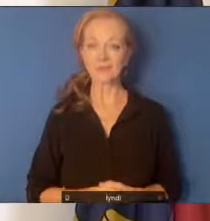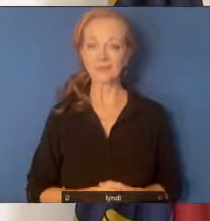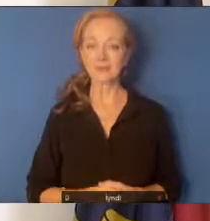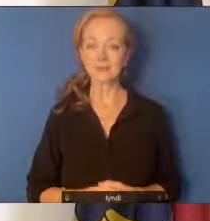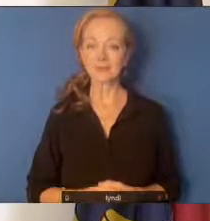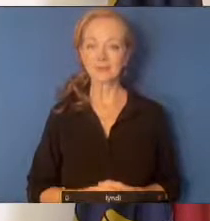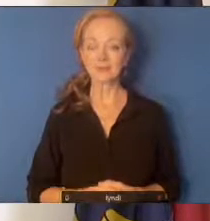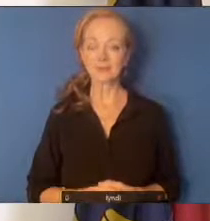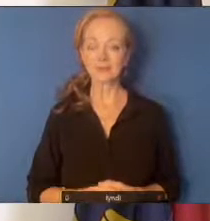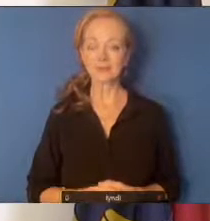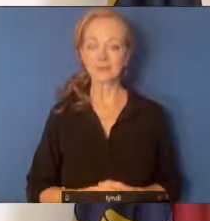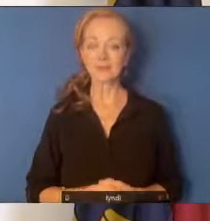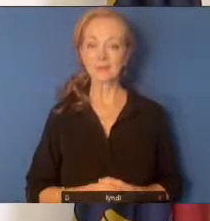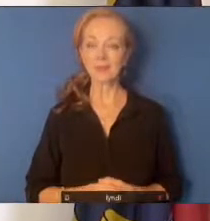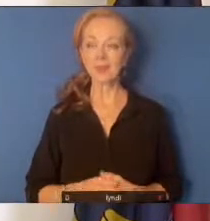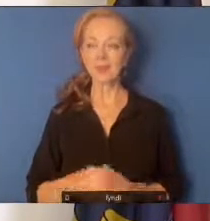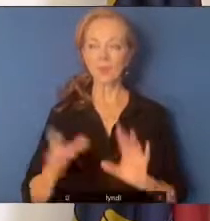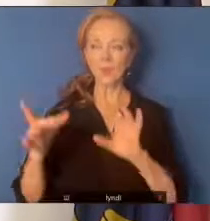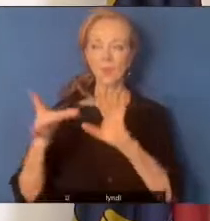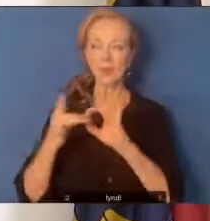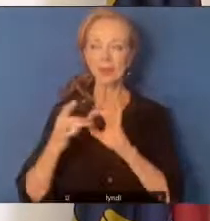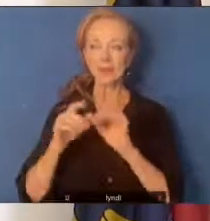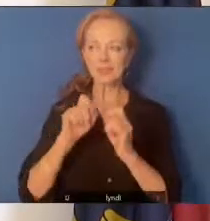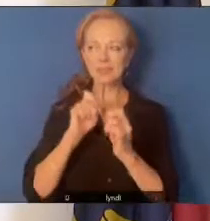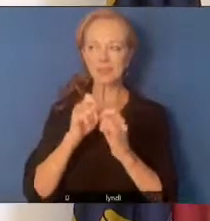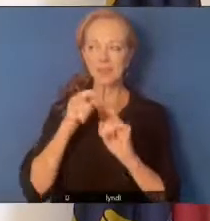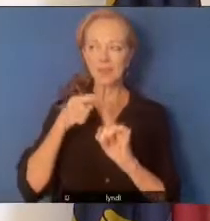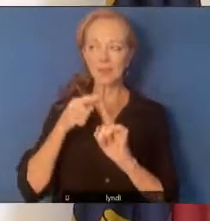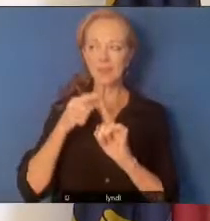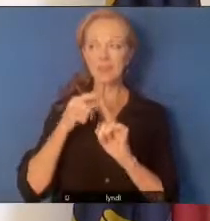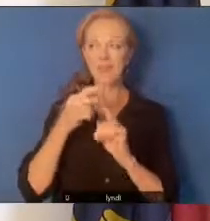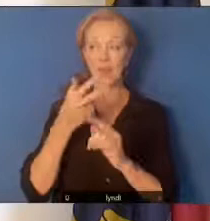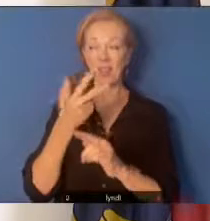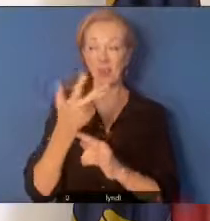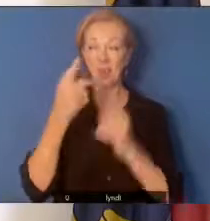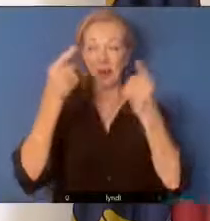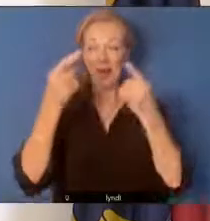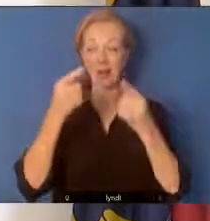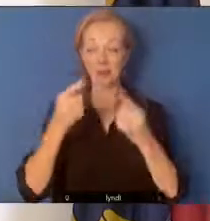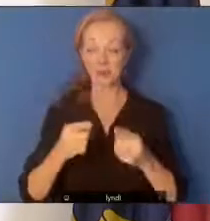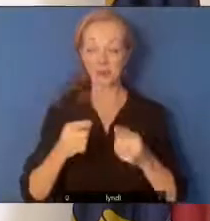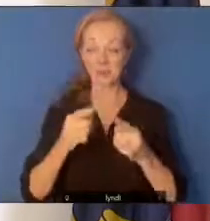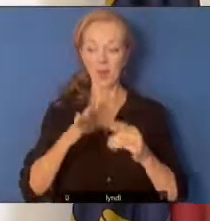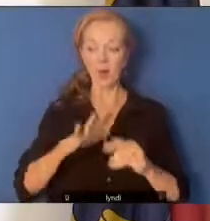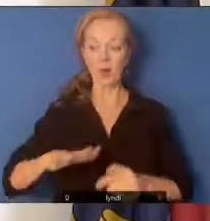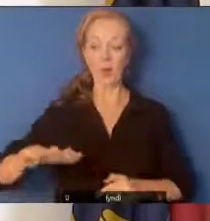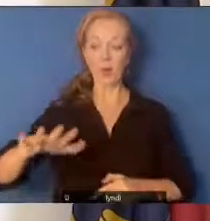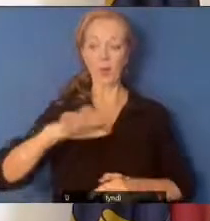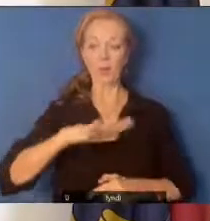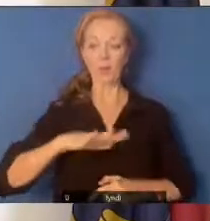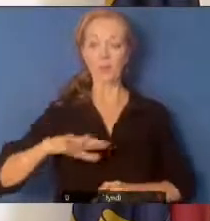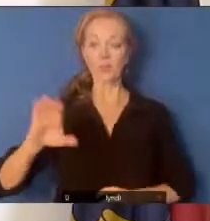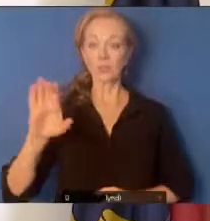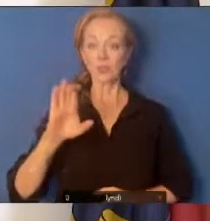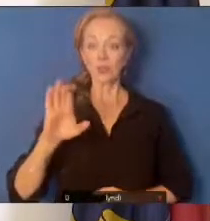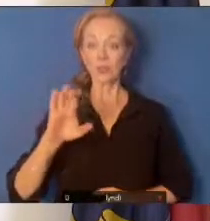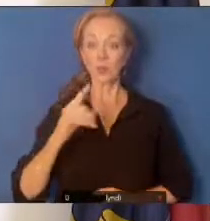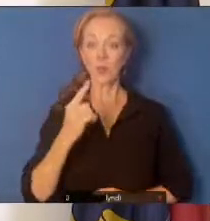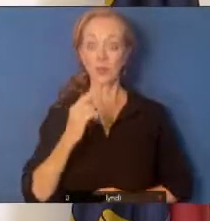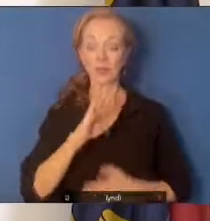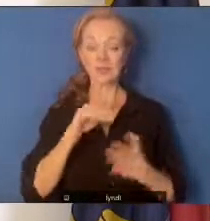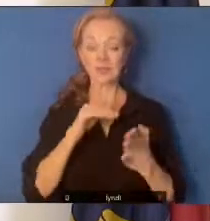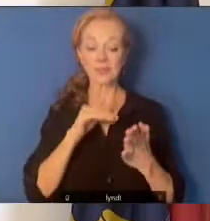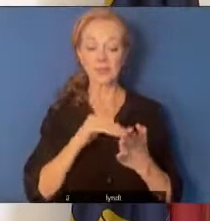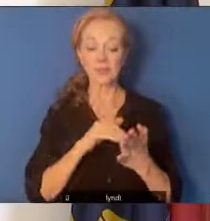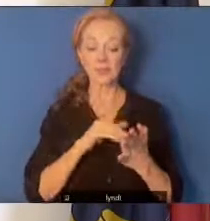Specific to this individual case, we had 3 incidences scattered throughout the city, 1 in Central Division,